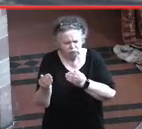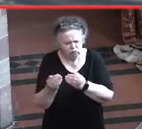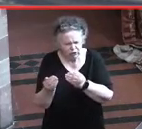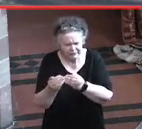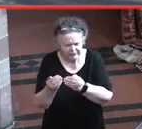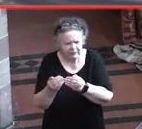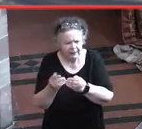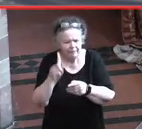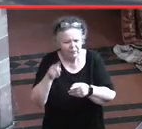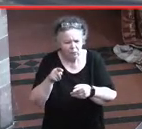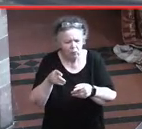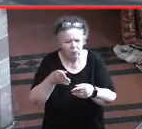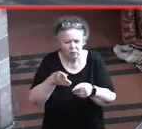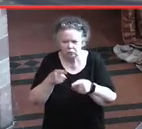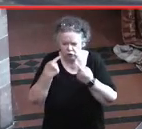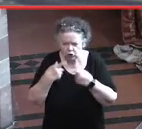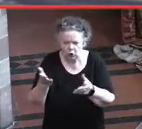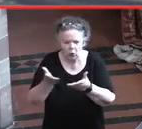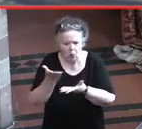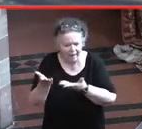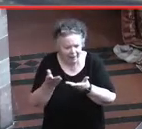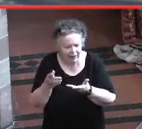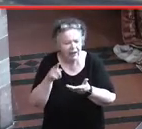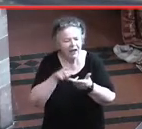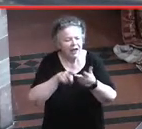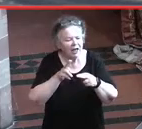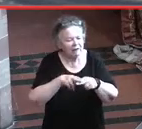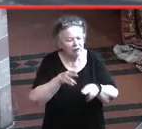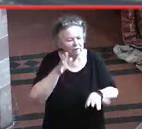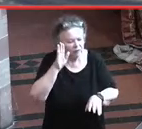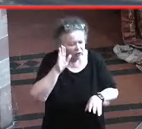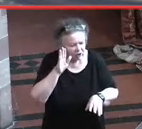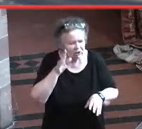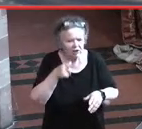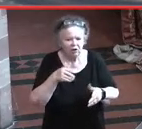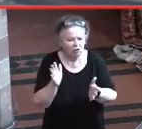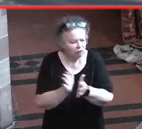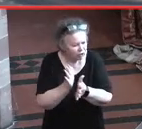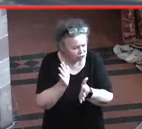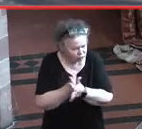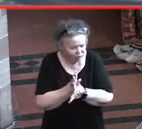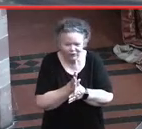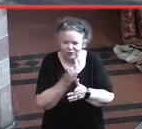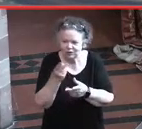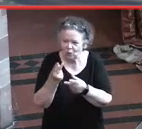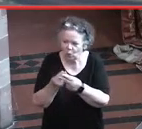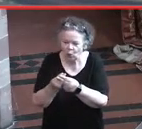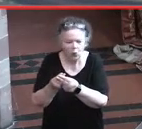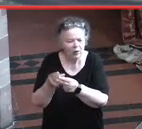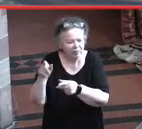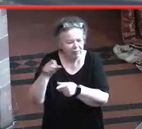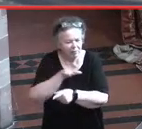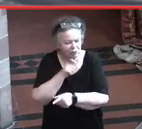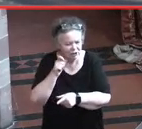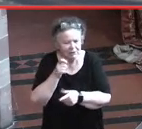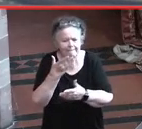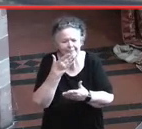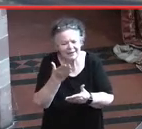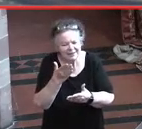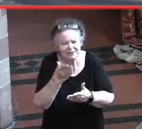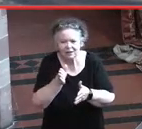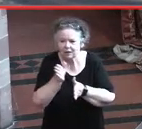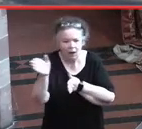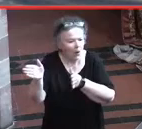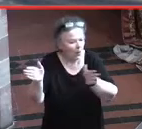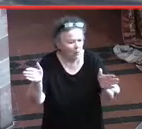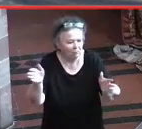to guide you. But if you are here as a conference rep, a volunteer, just here to rejoice with the ordinands, please feel free to go to either